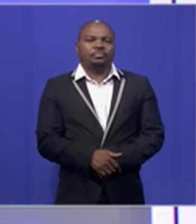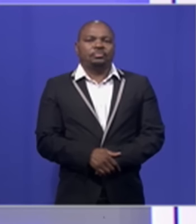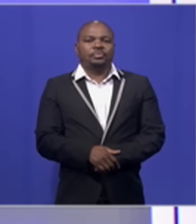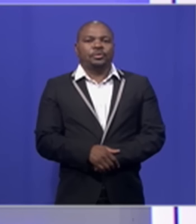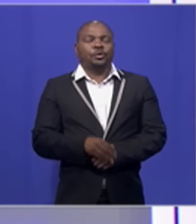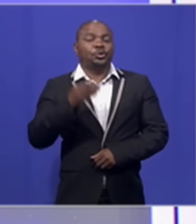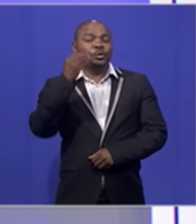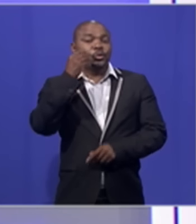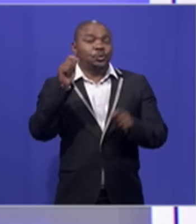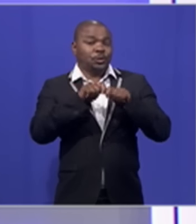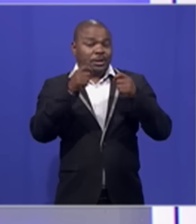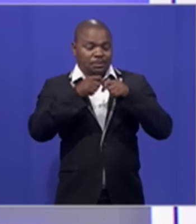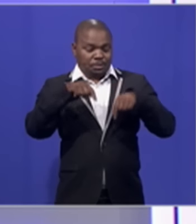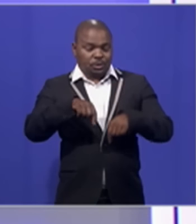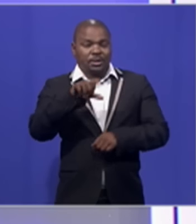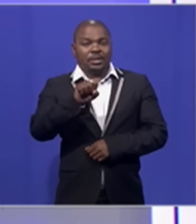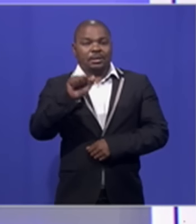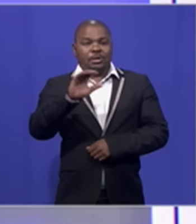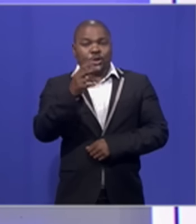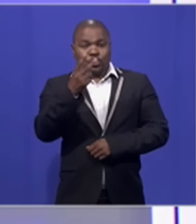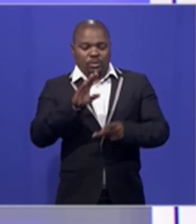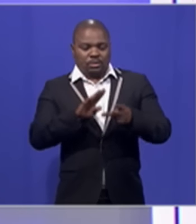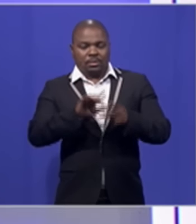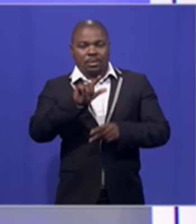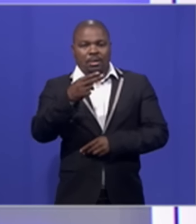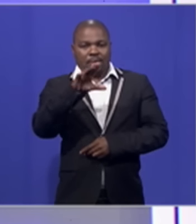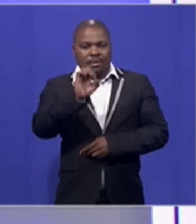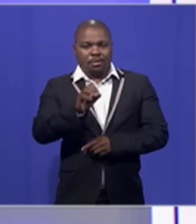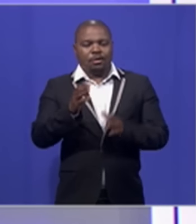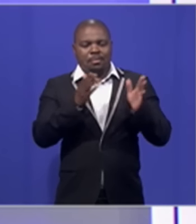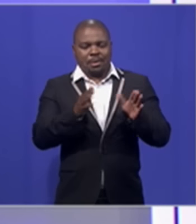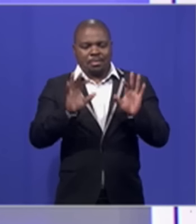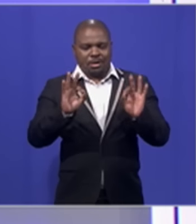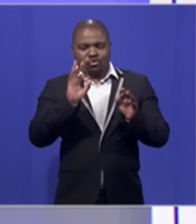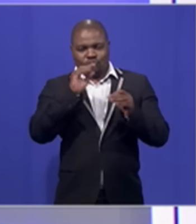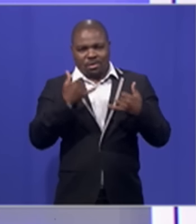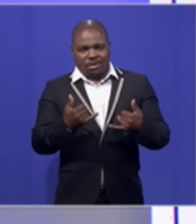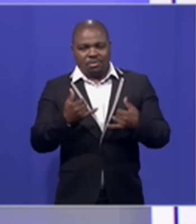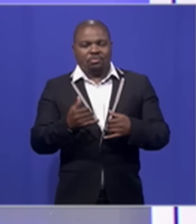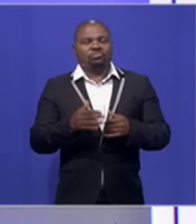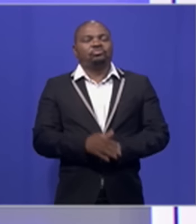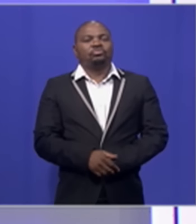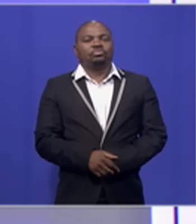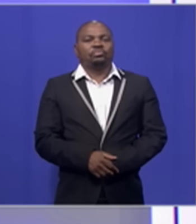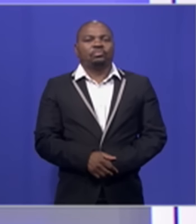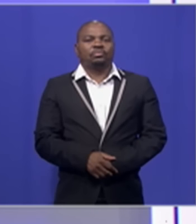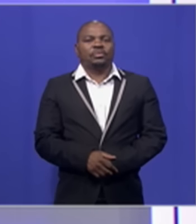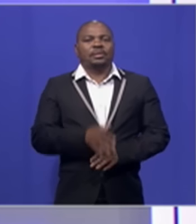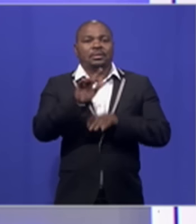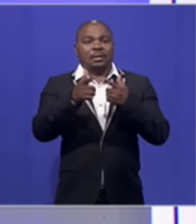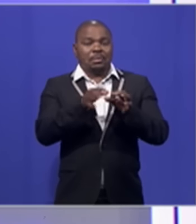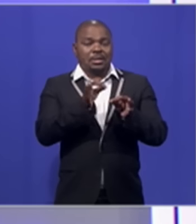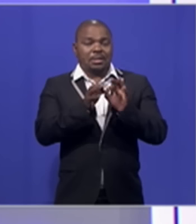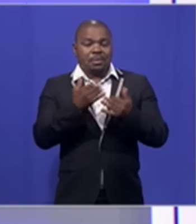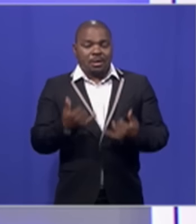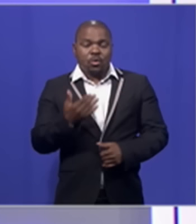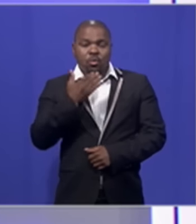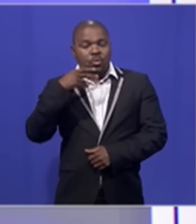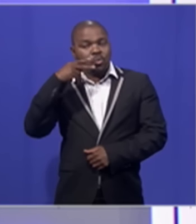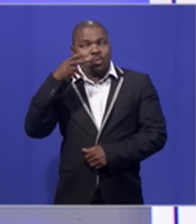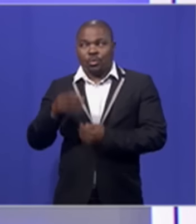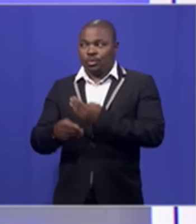Moifo wa ditaba tsa Sesotho wa SABC2 le lehae o boetse o hlophiseditse tsena tsa moraorao bakeng sa ho mmui puong ya matsoho ke na le